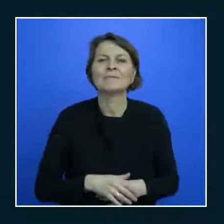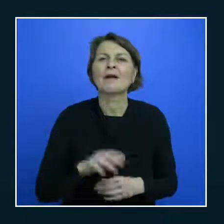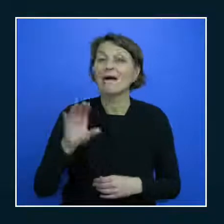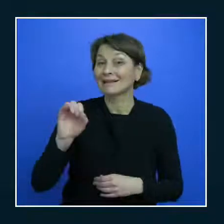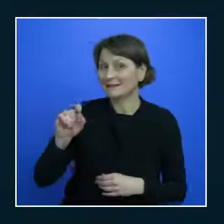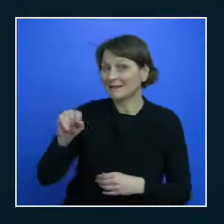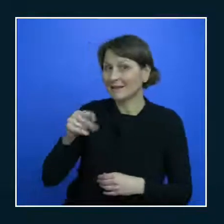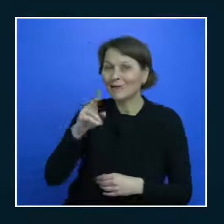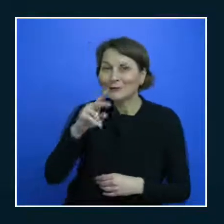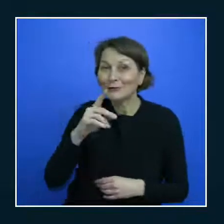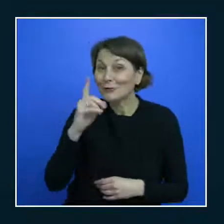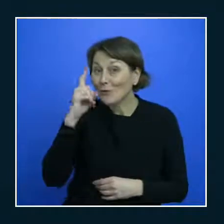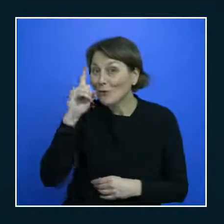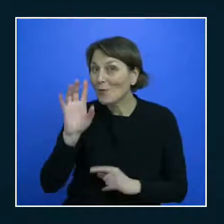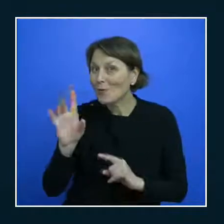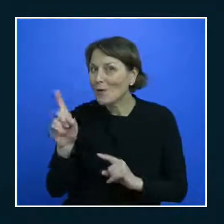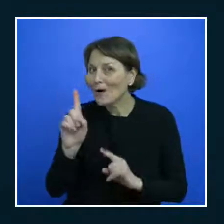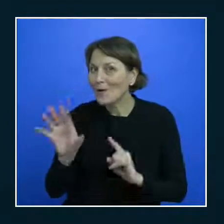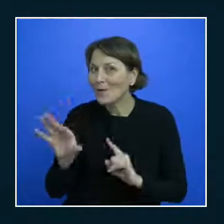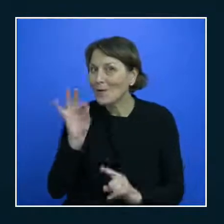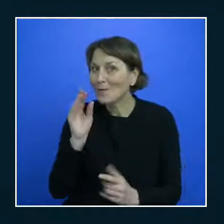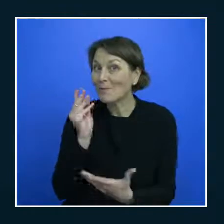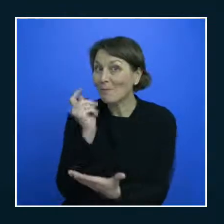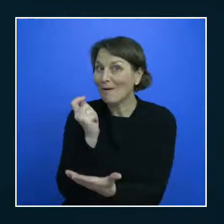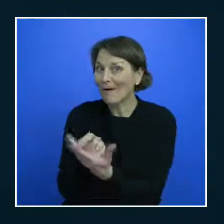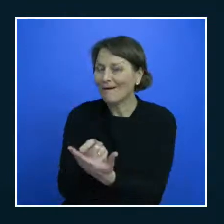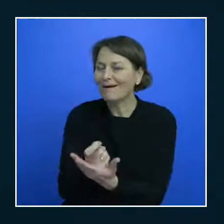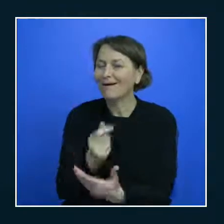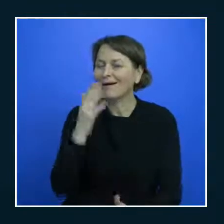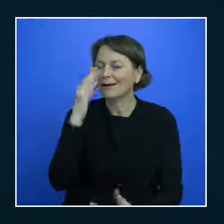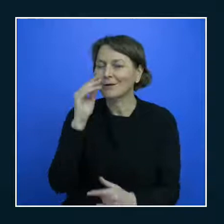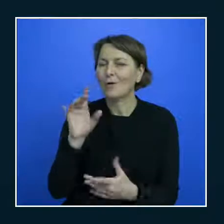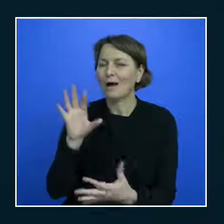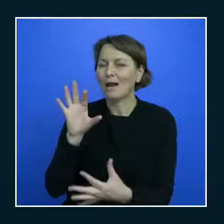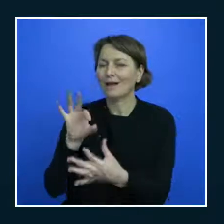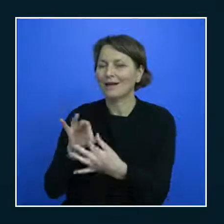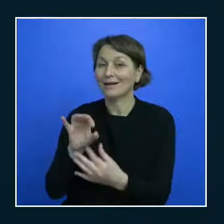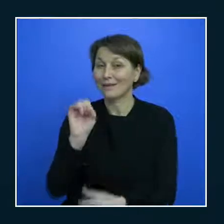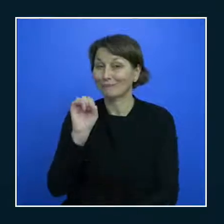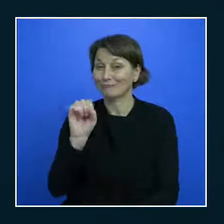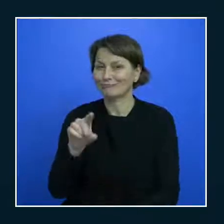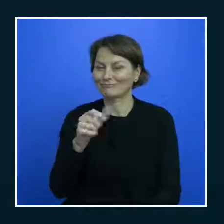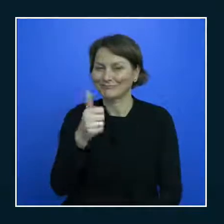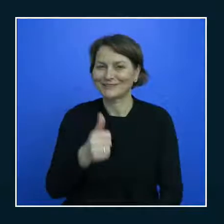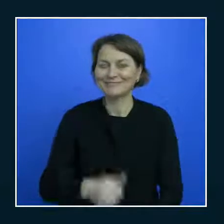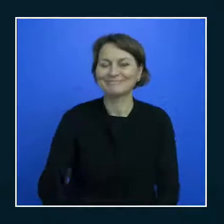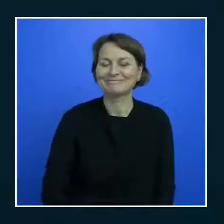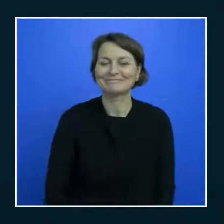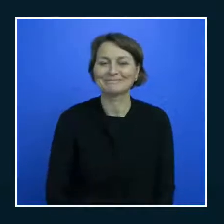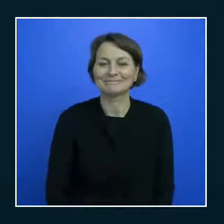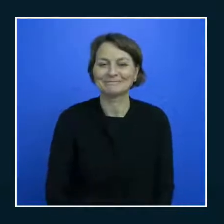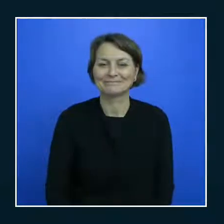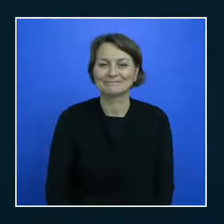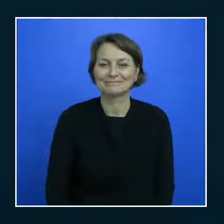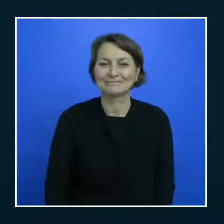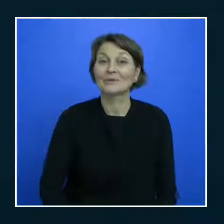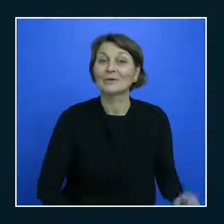stuff. Awesome. I finally found it. Yay. Is it eBay?